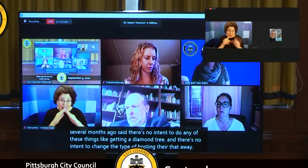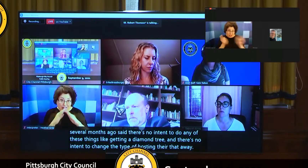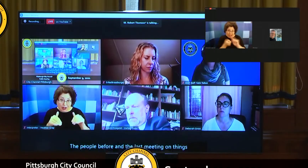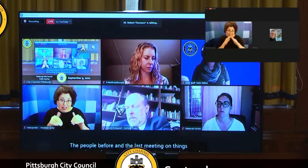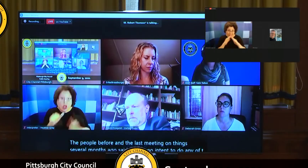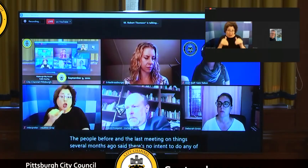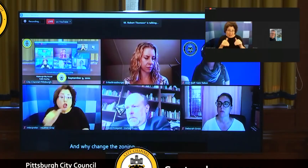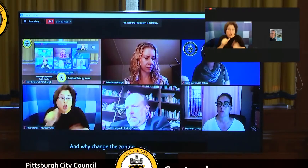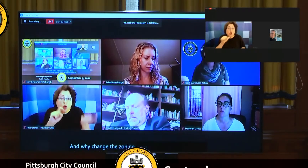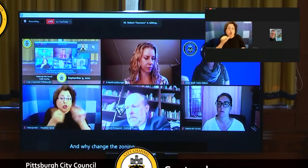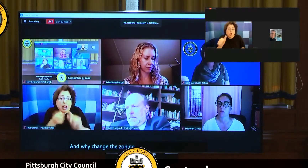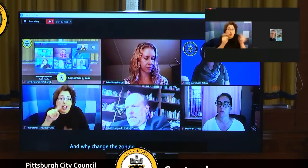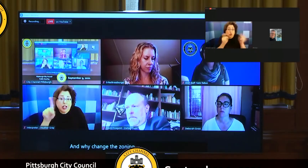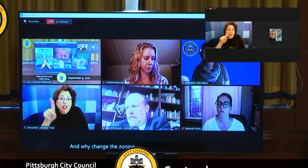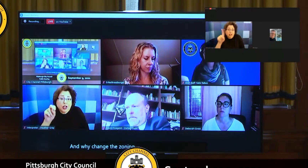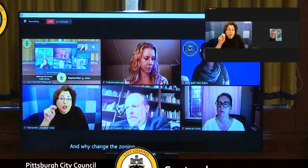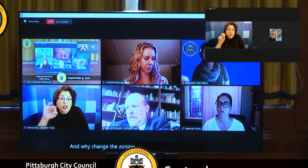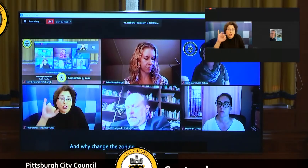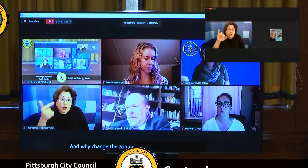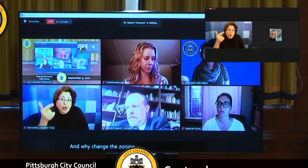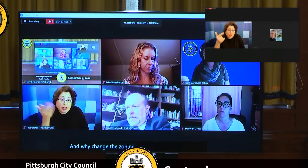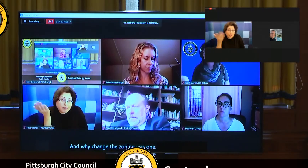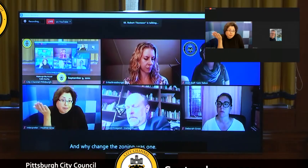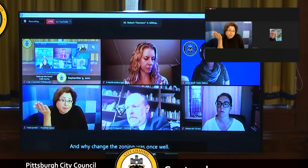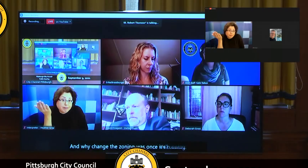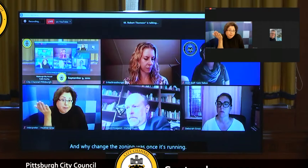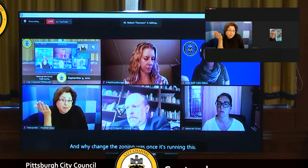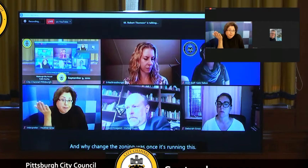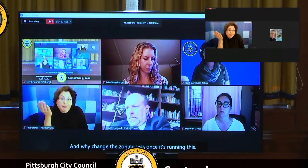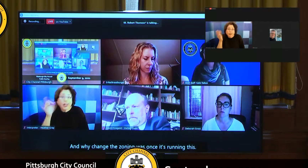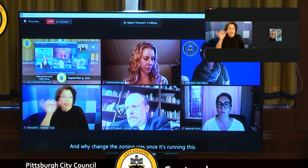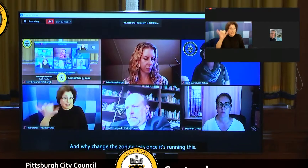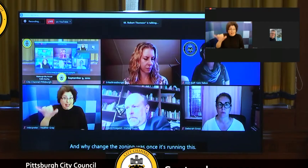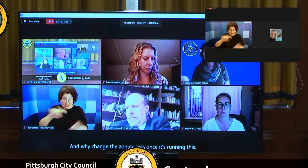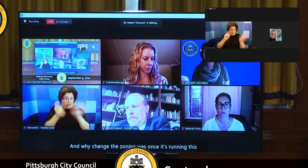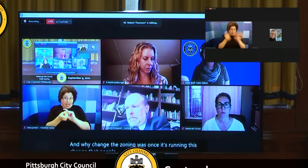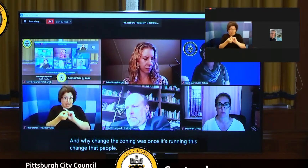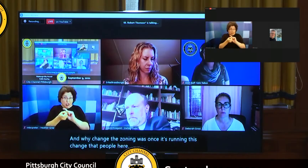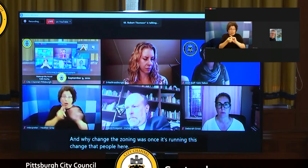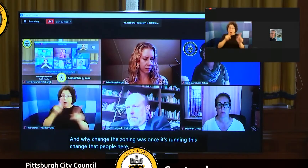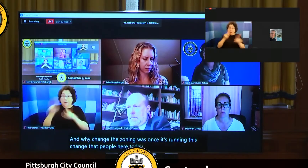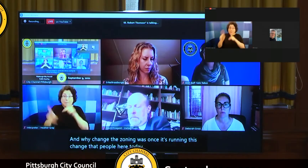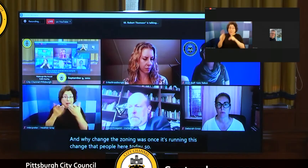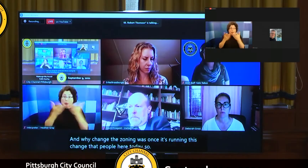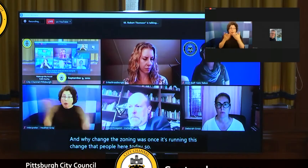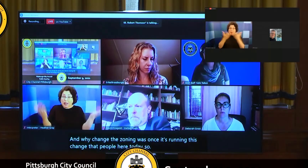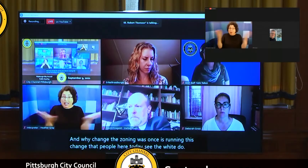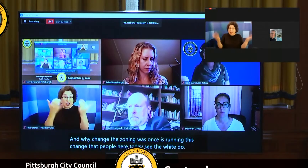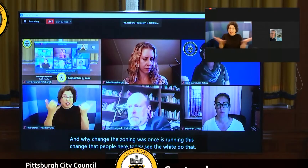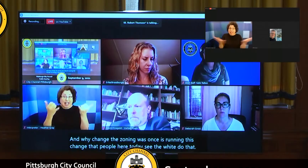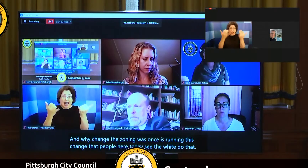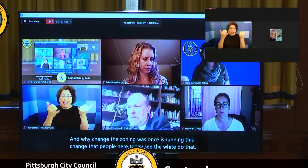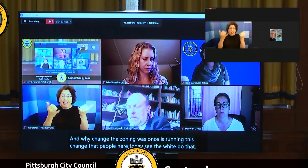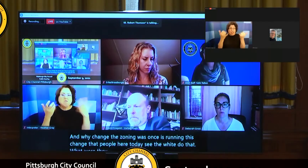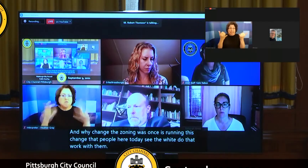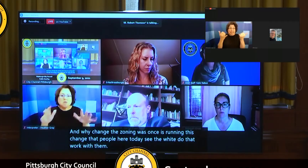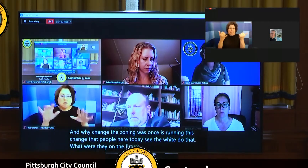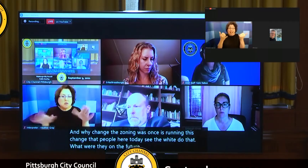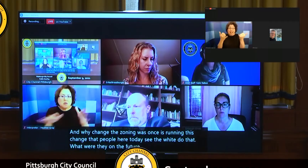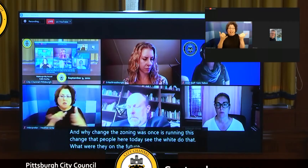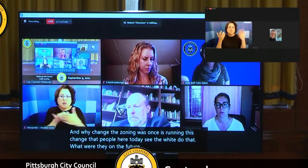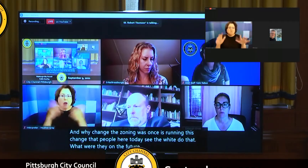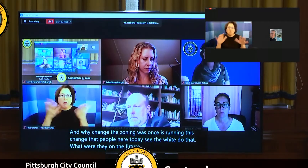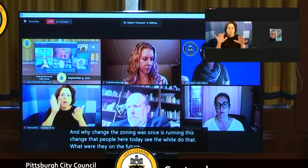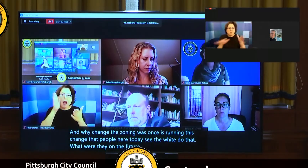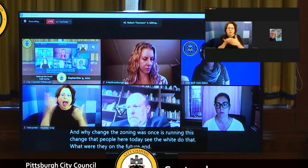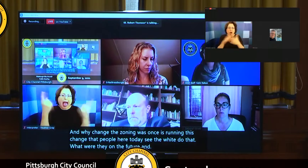zoning? Because once the zoning is changed, the people who here today say they won't do that, won't be there in the future.